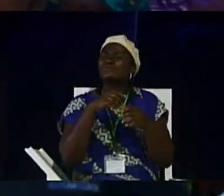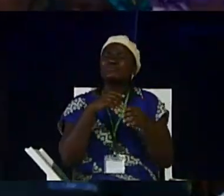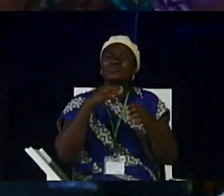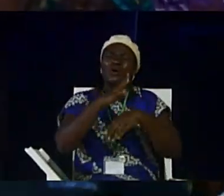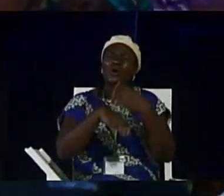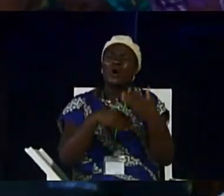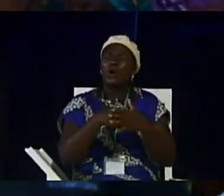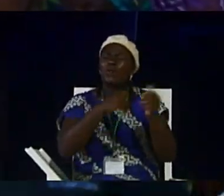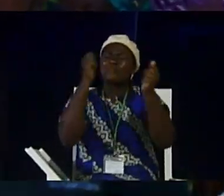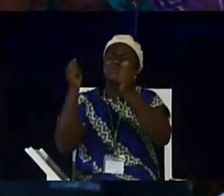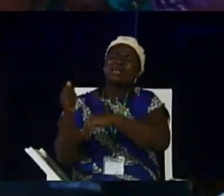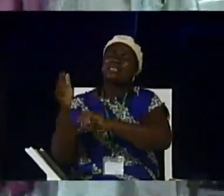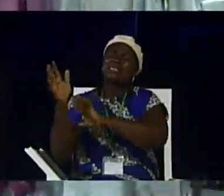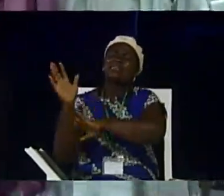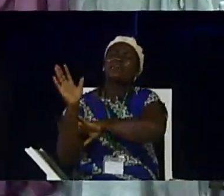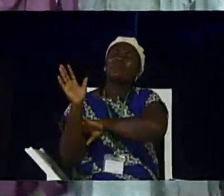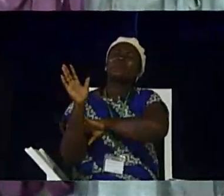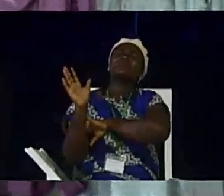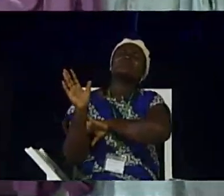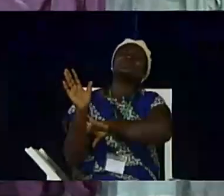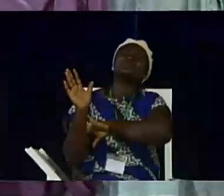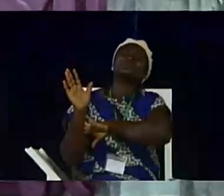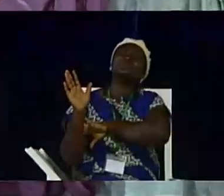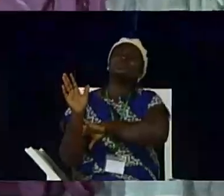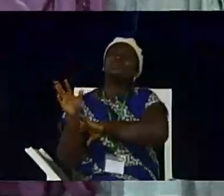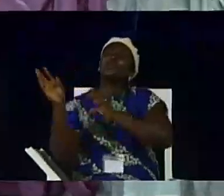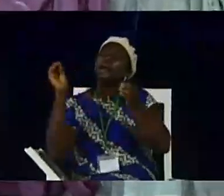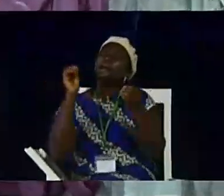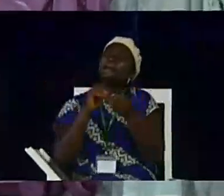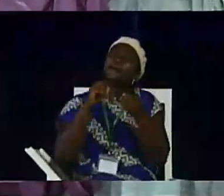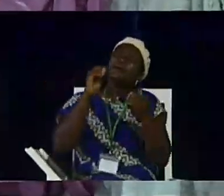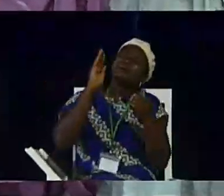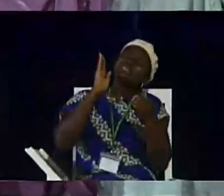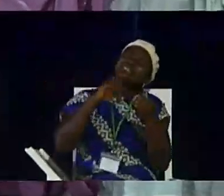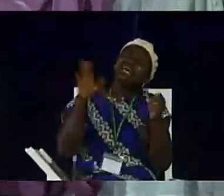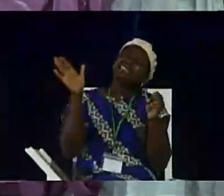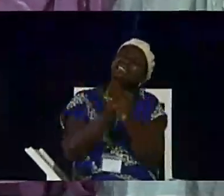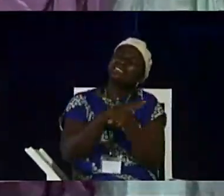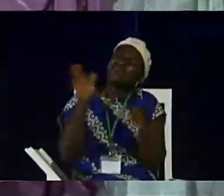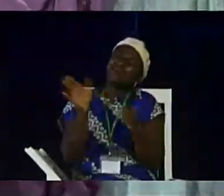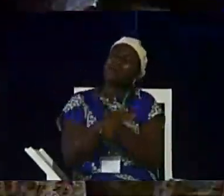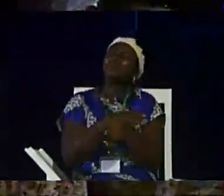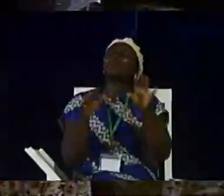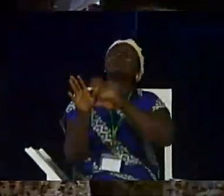Almighty God, more than enough God,